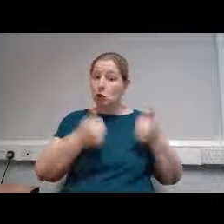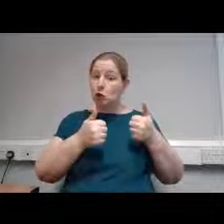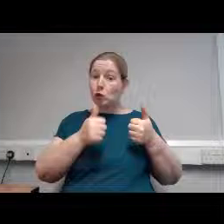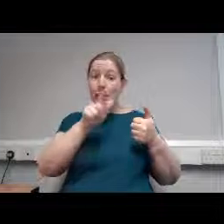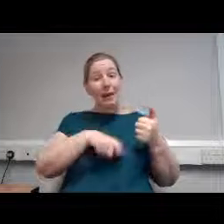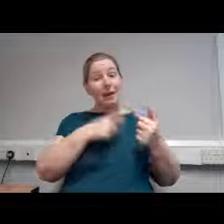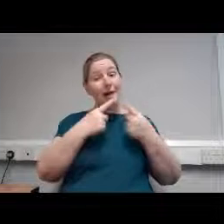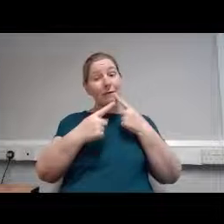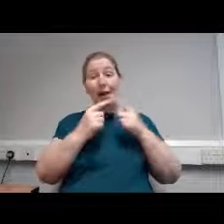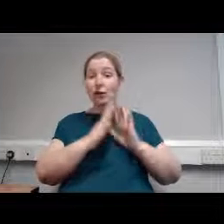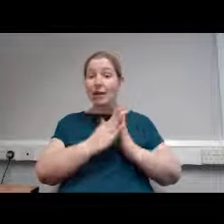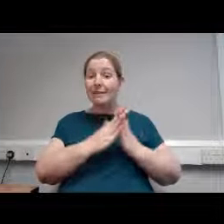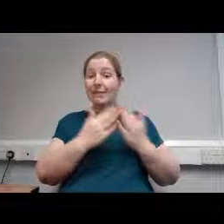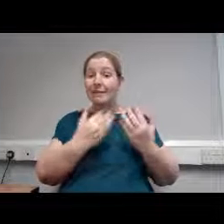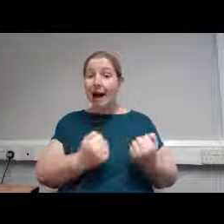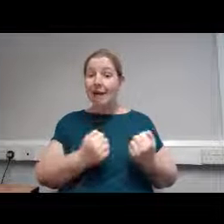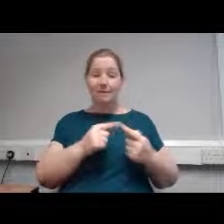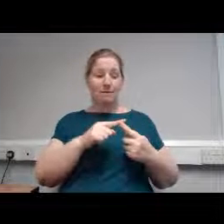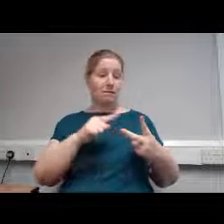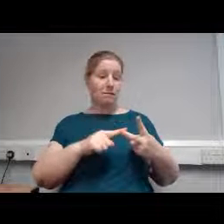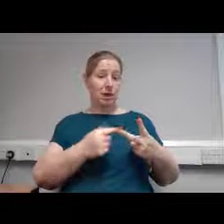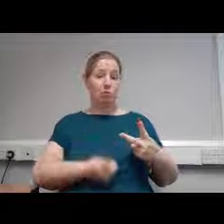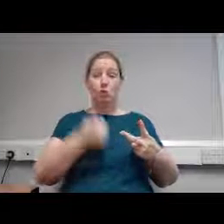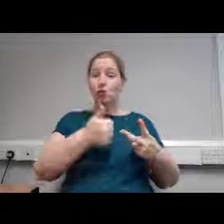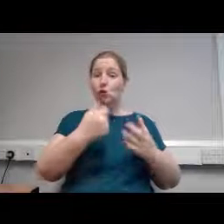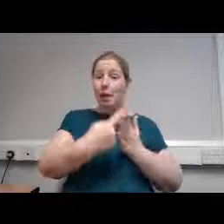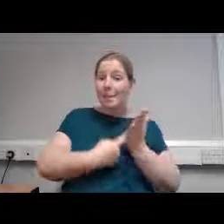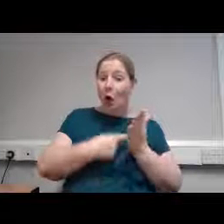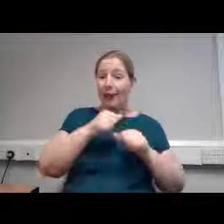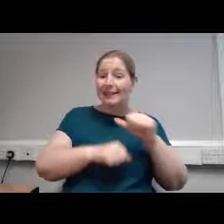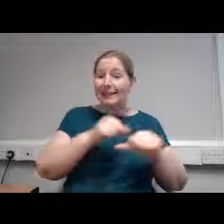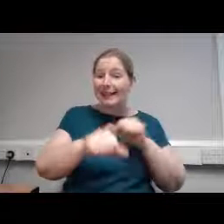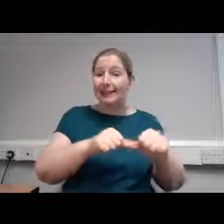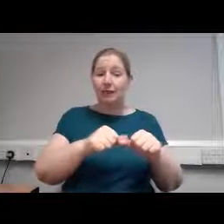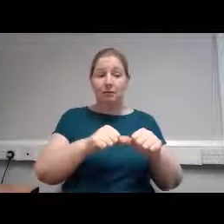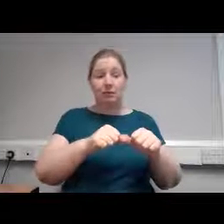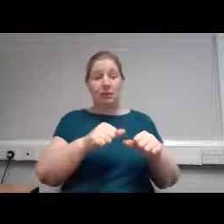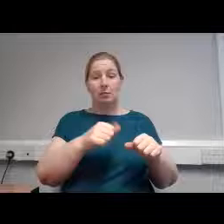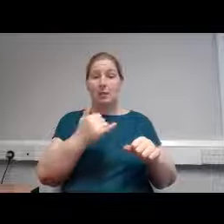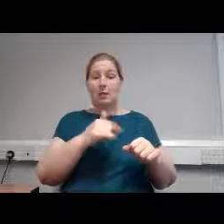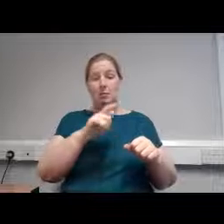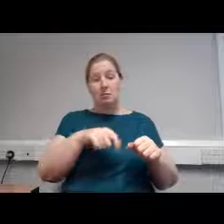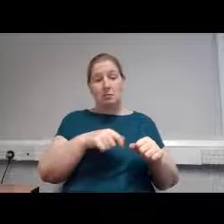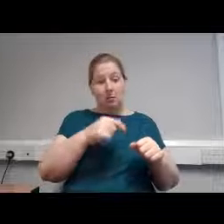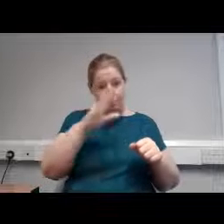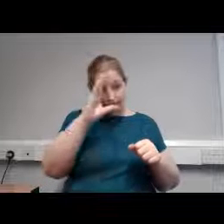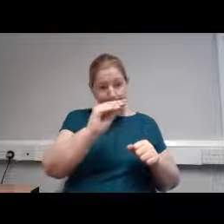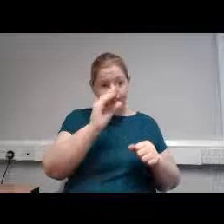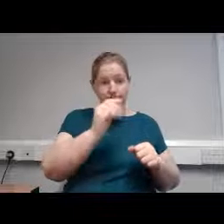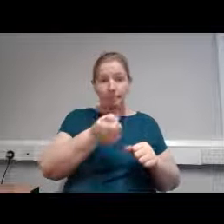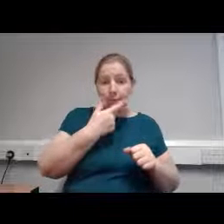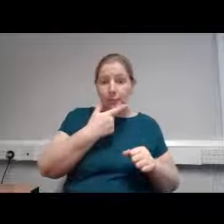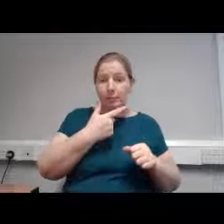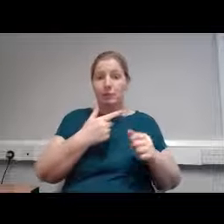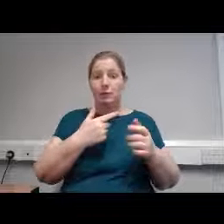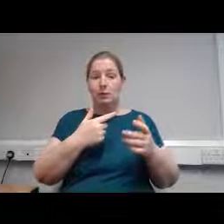information leaflets there, whether we've got good policies in place for discharge of medications where opioids are